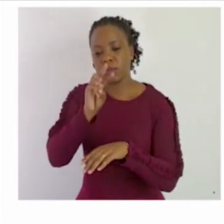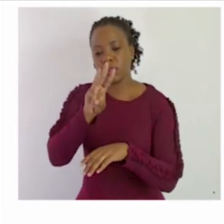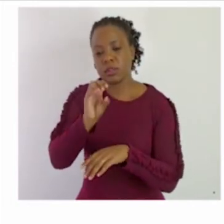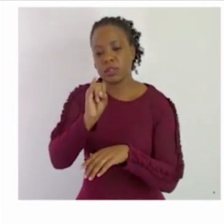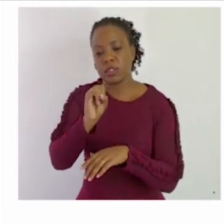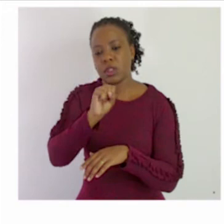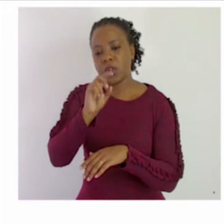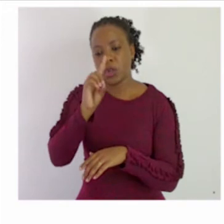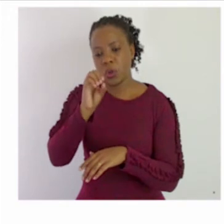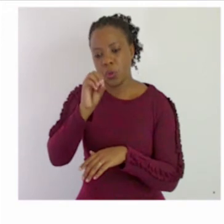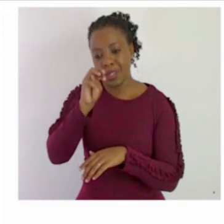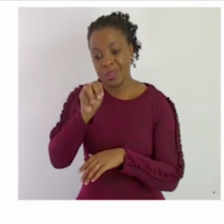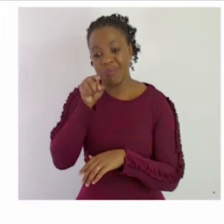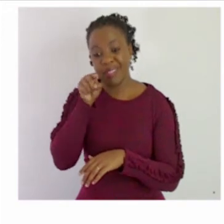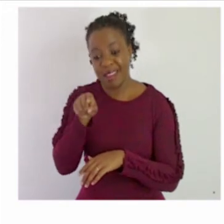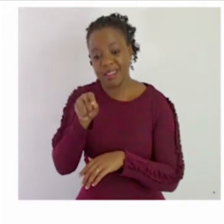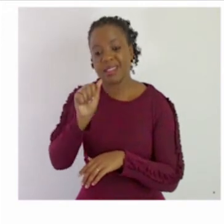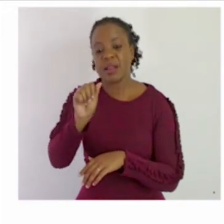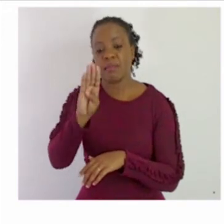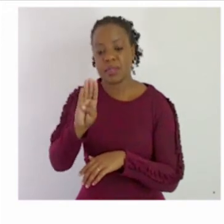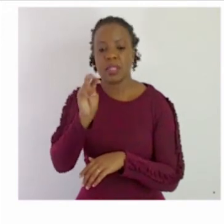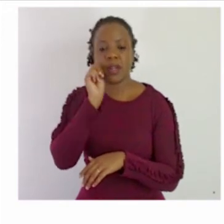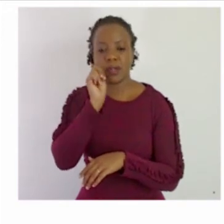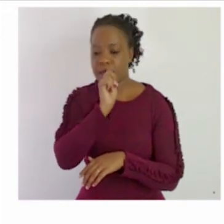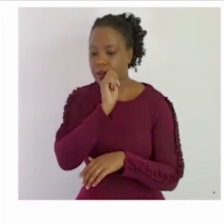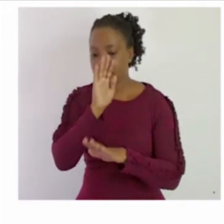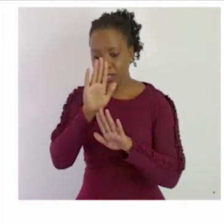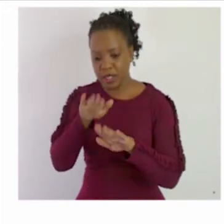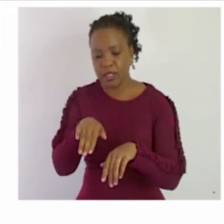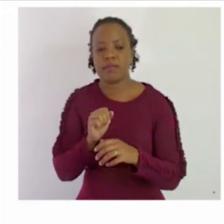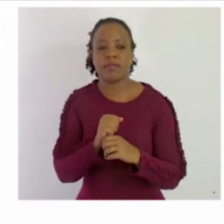that's an abstract noun, so you don't cancel it out, you leave it out.